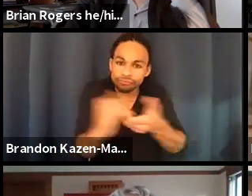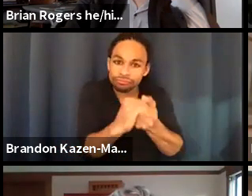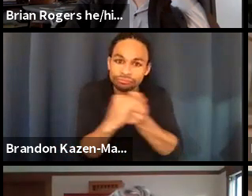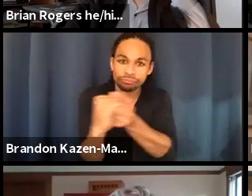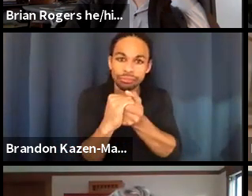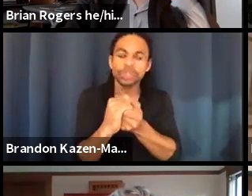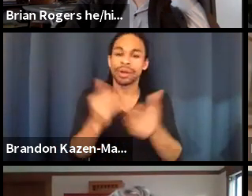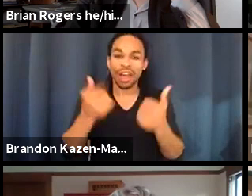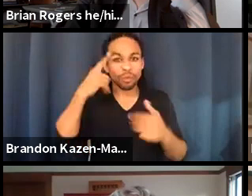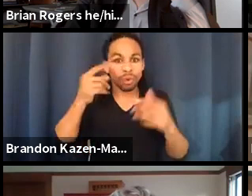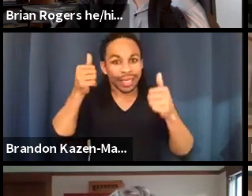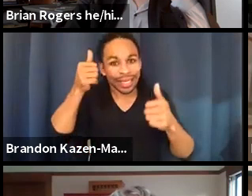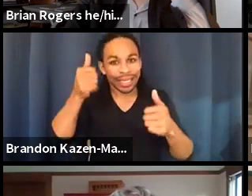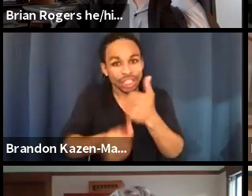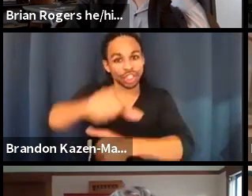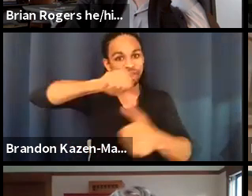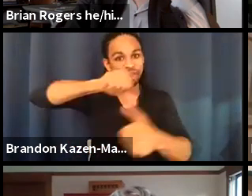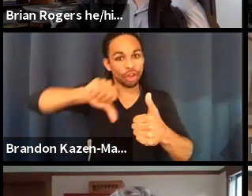together.